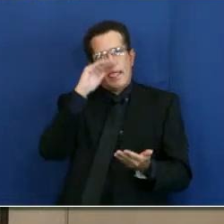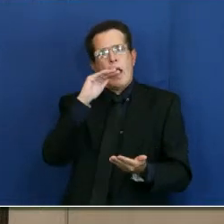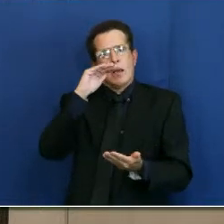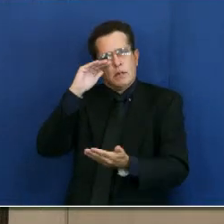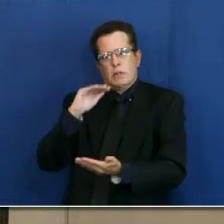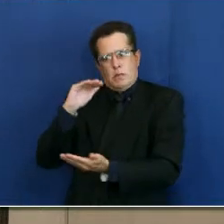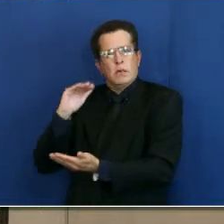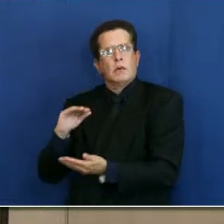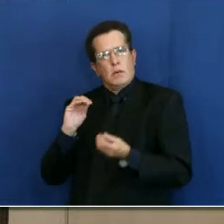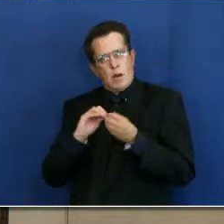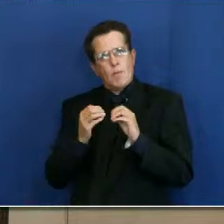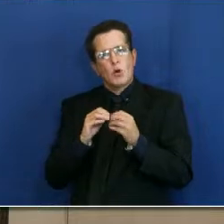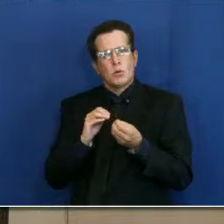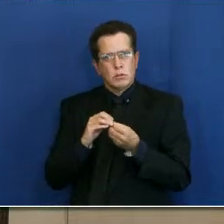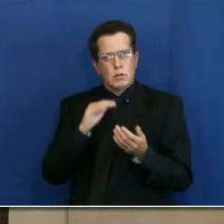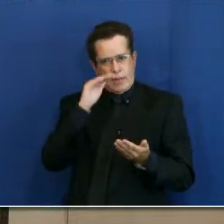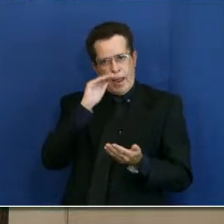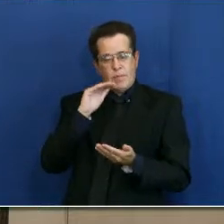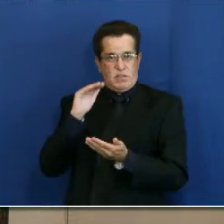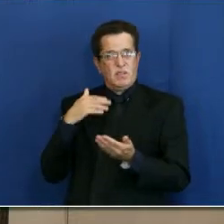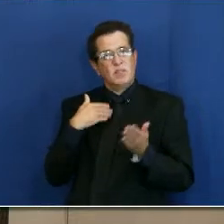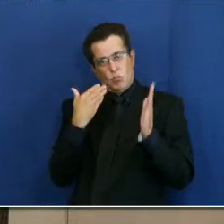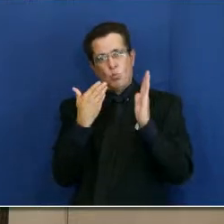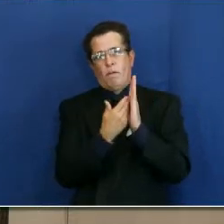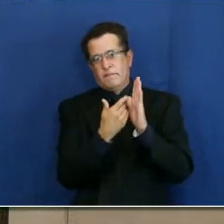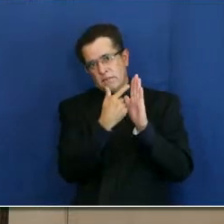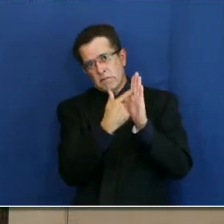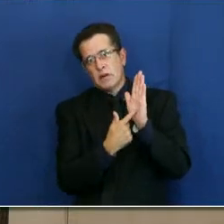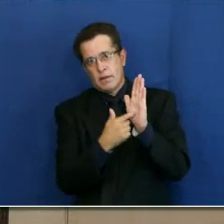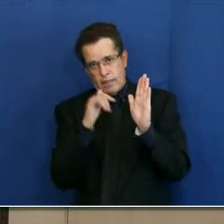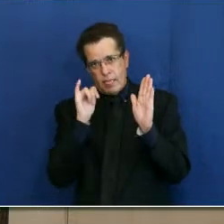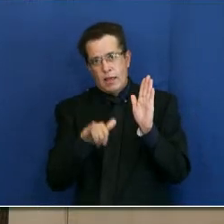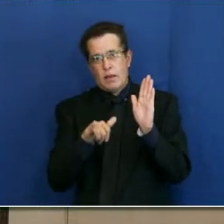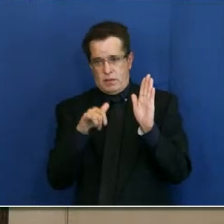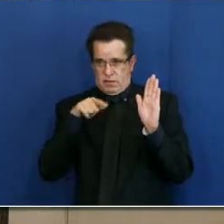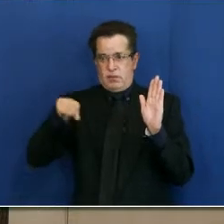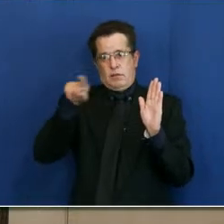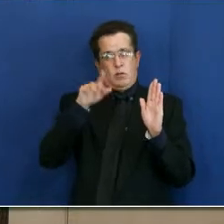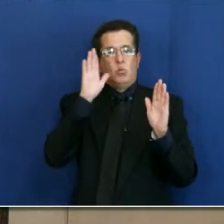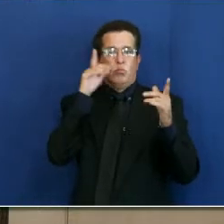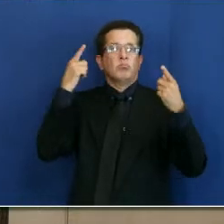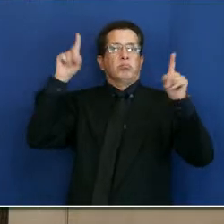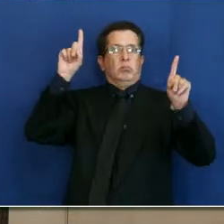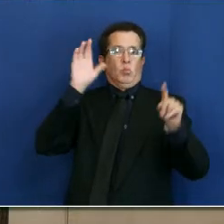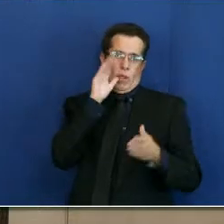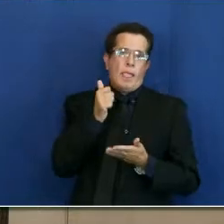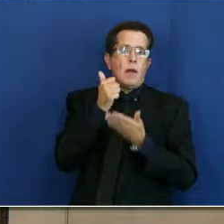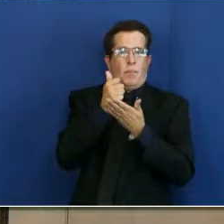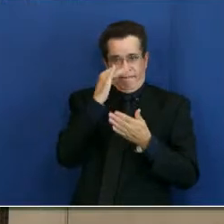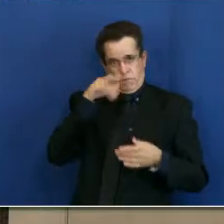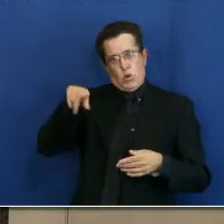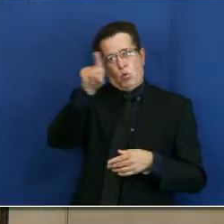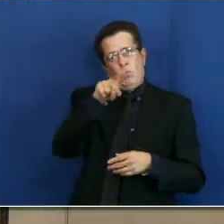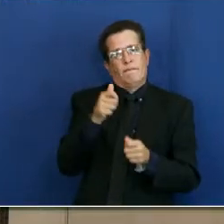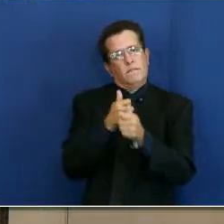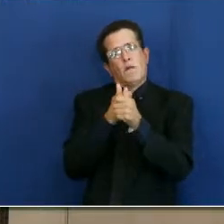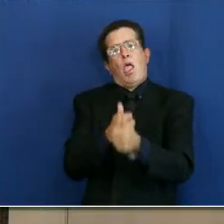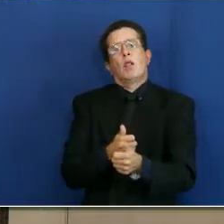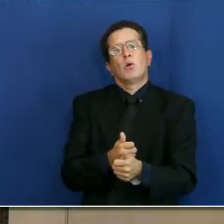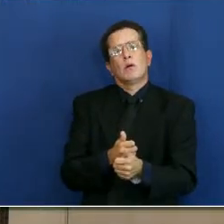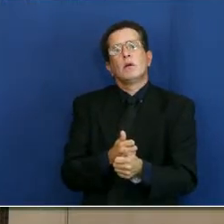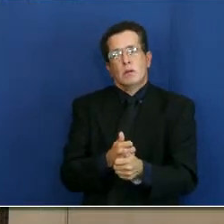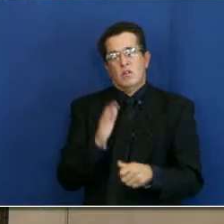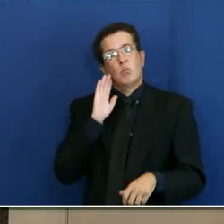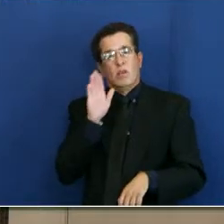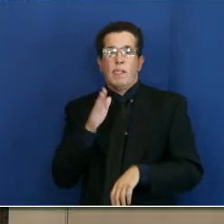daily numbers of new cases, is evidence that those things work when we adhere to them. So we're